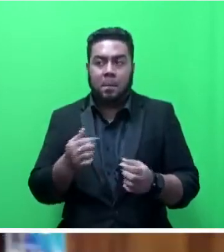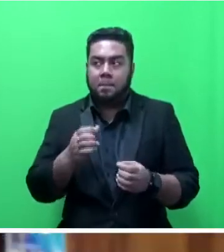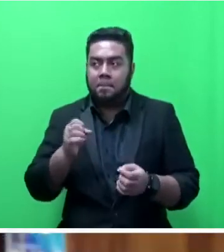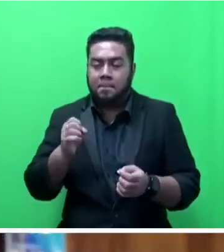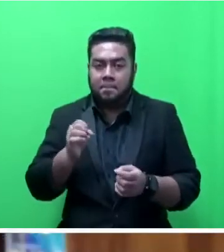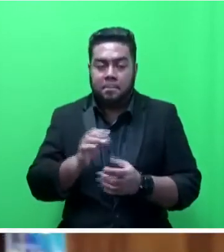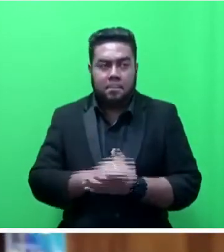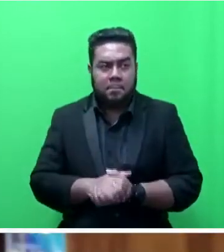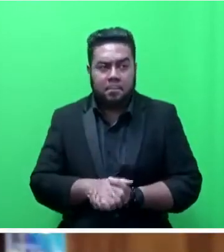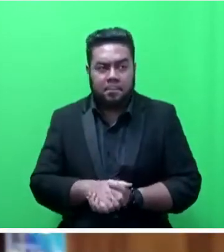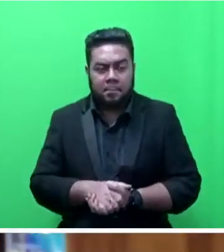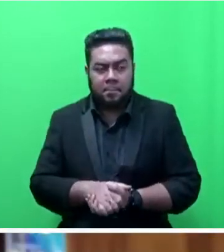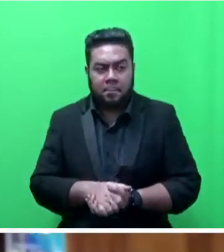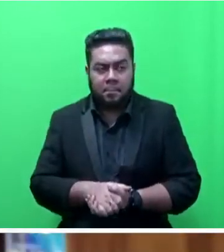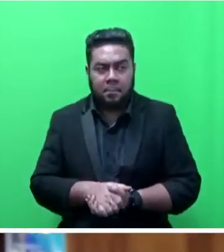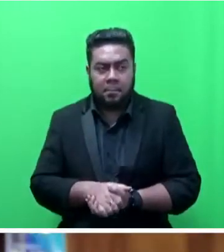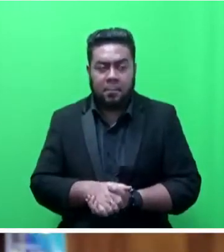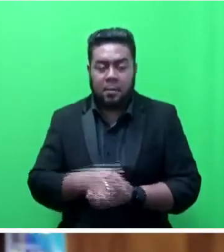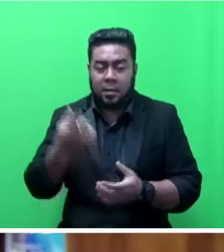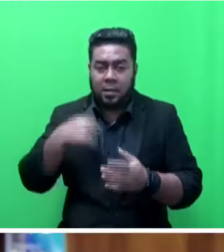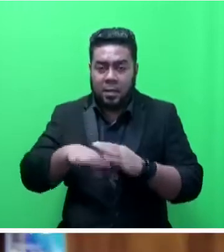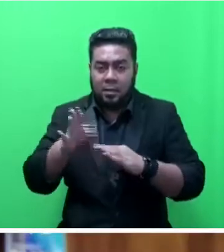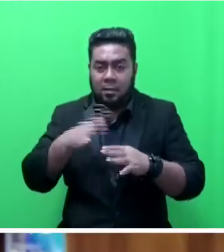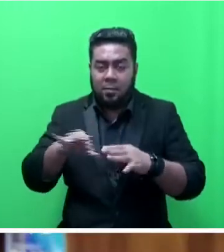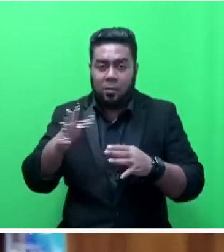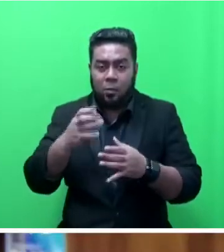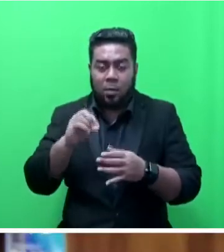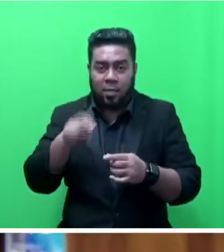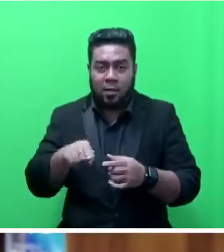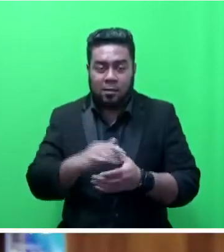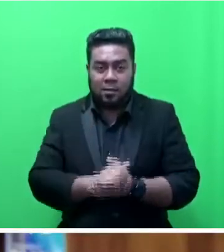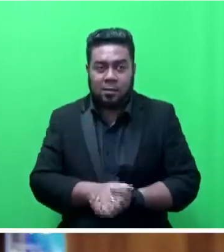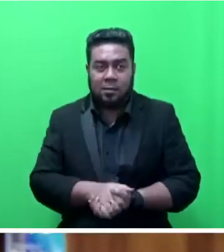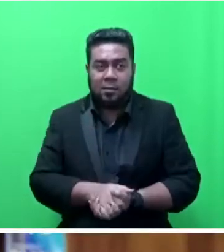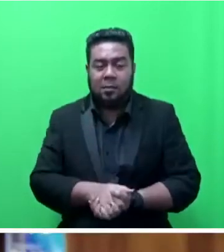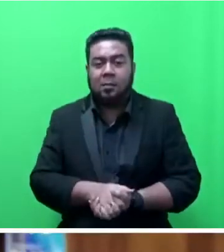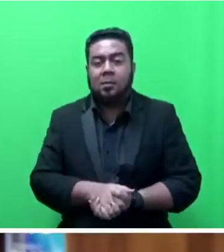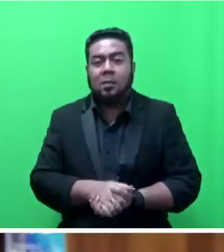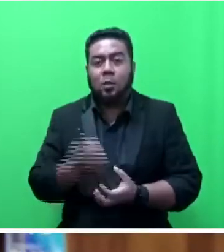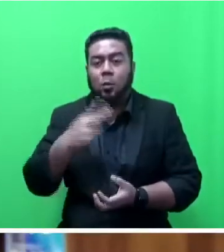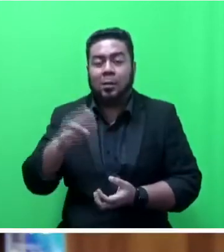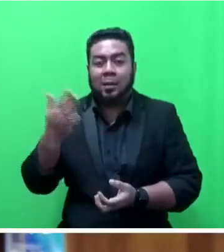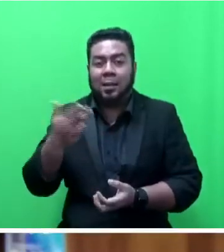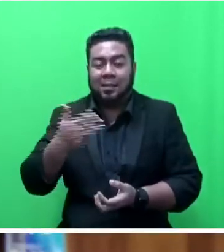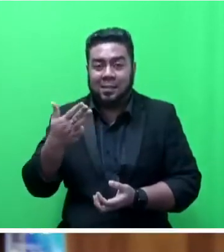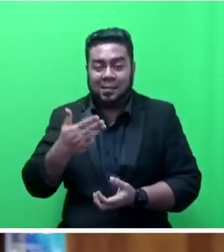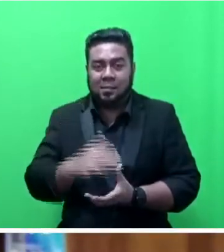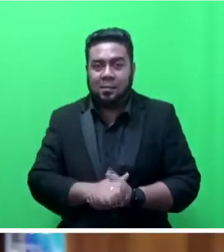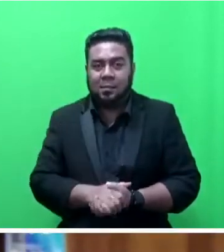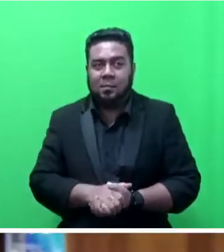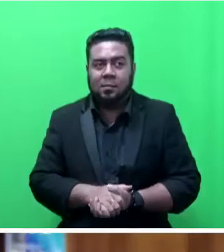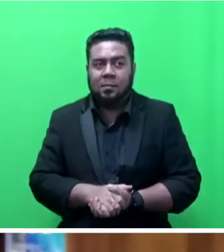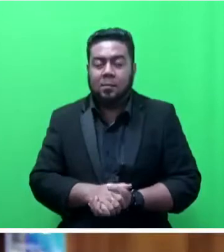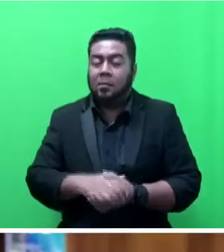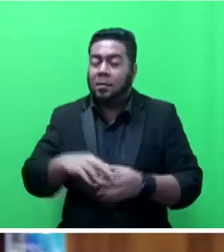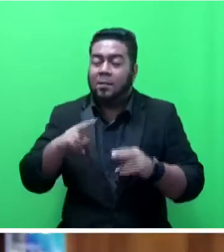status. In collaboration with BEPT, in 2019, Fiji,